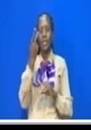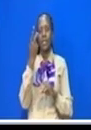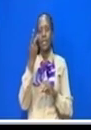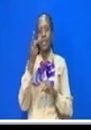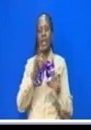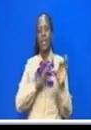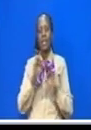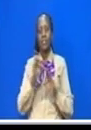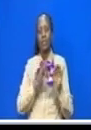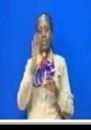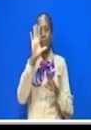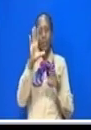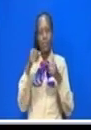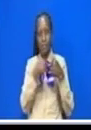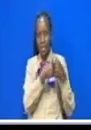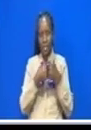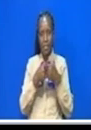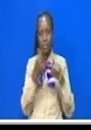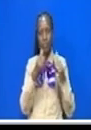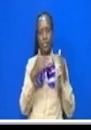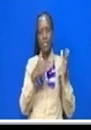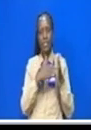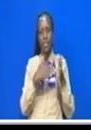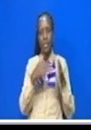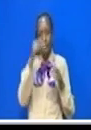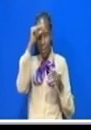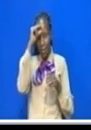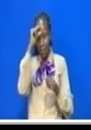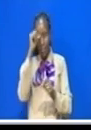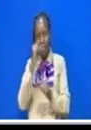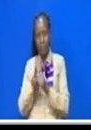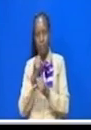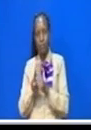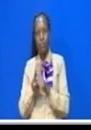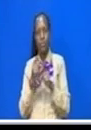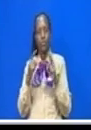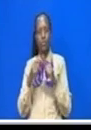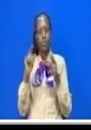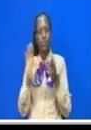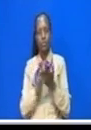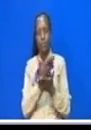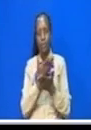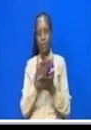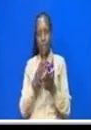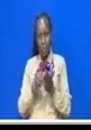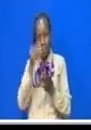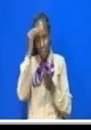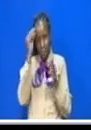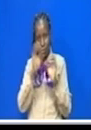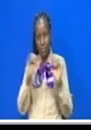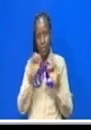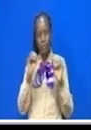Explain 5 challenges that hinder government effort to eradicate illiteracy in